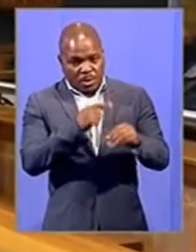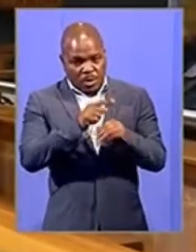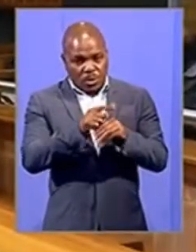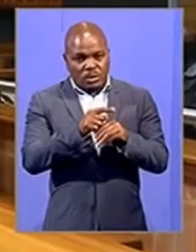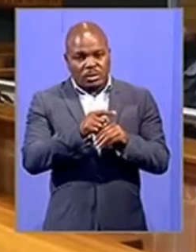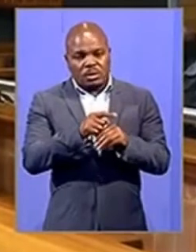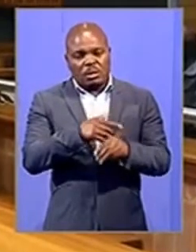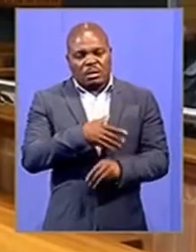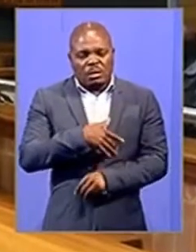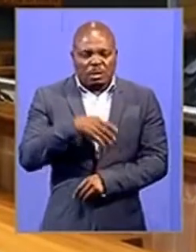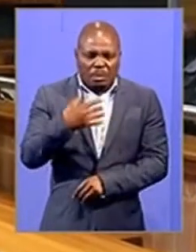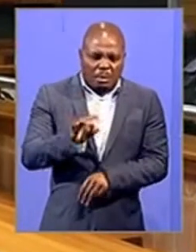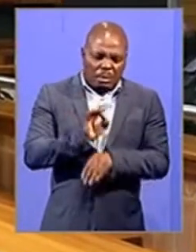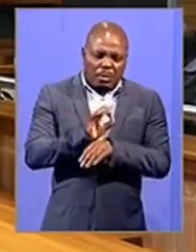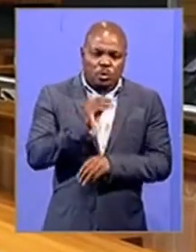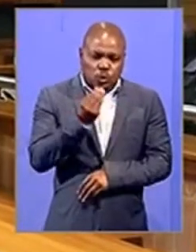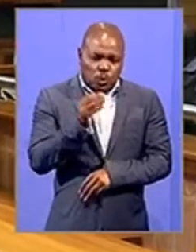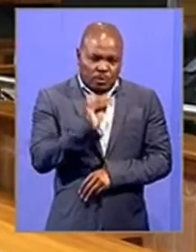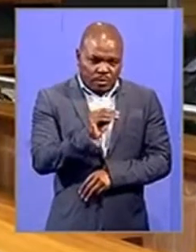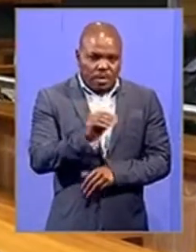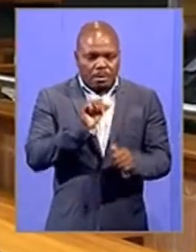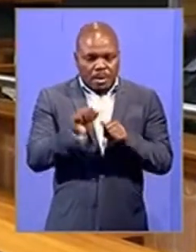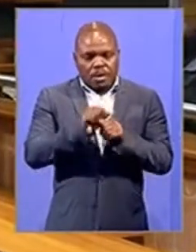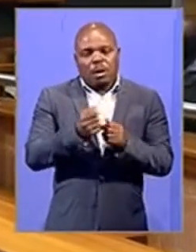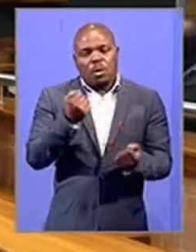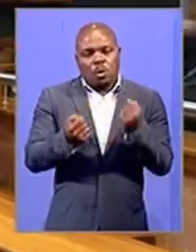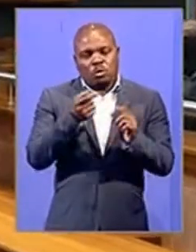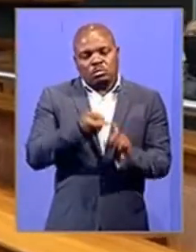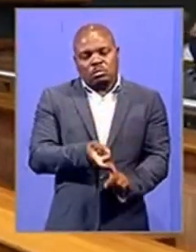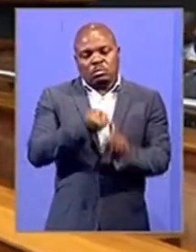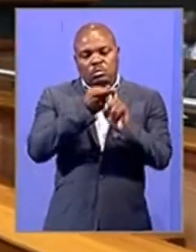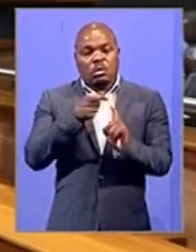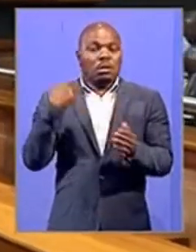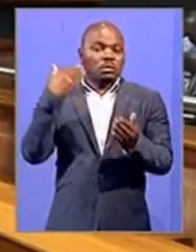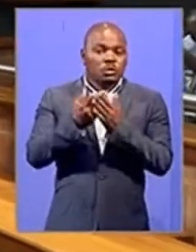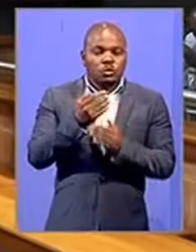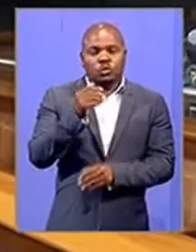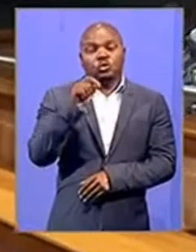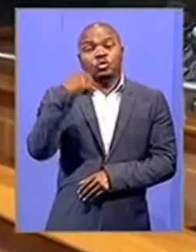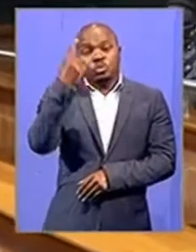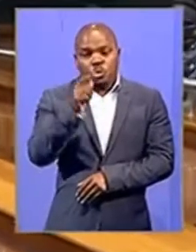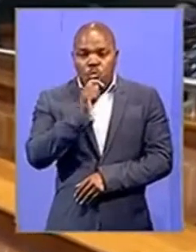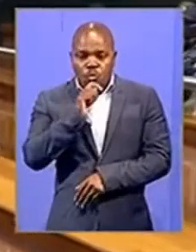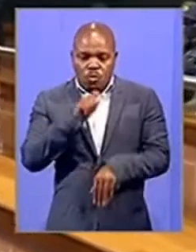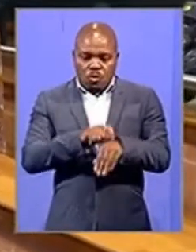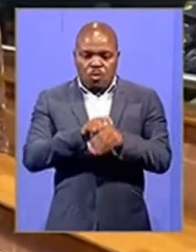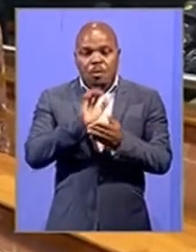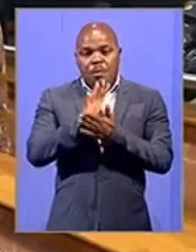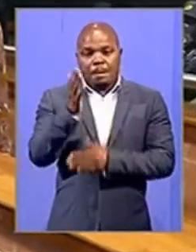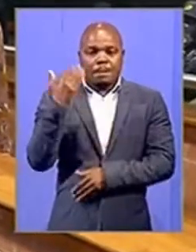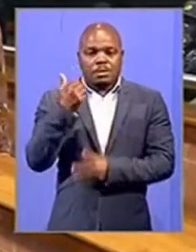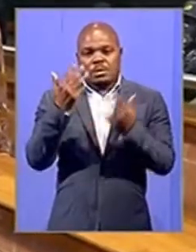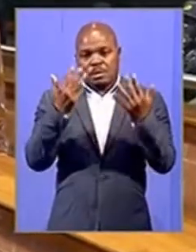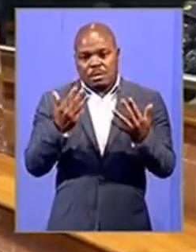accused case, the matter stands at jail until tomorrow morning, 9:15, for